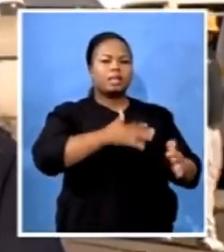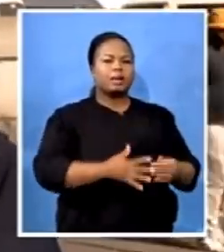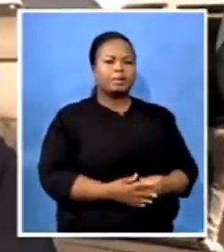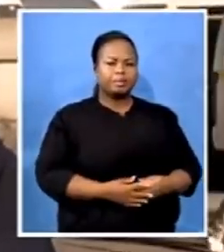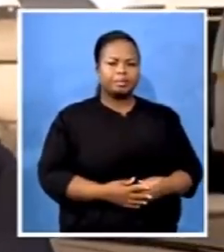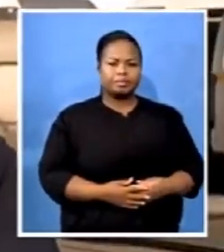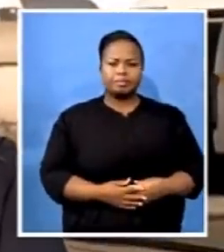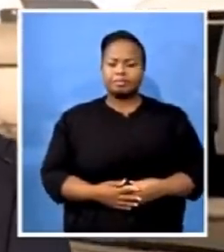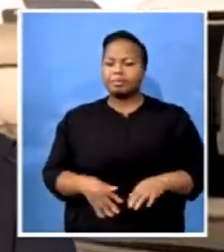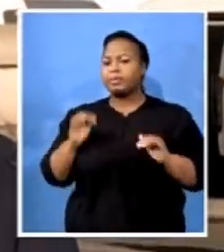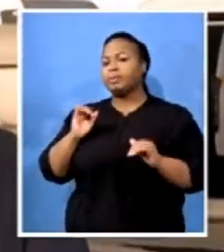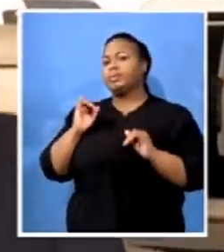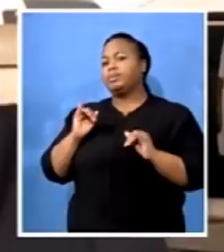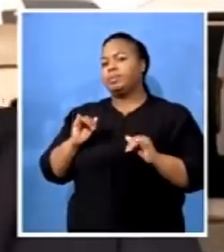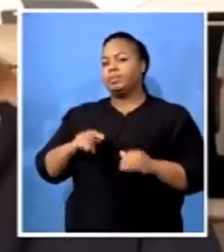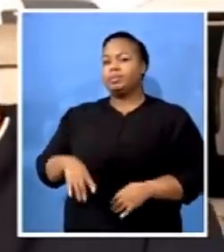the taxis were not,